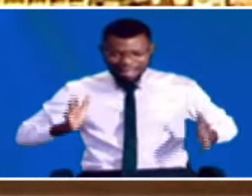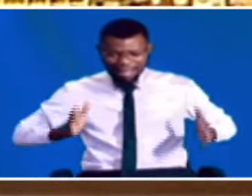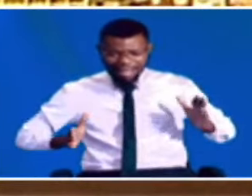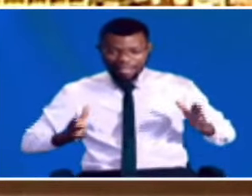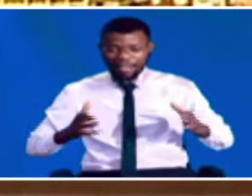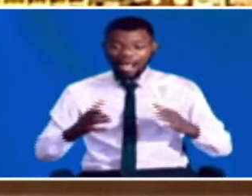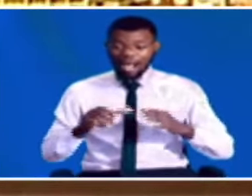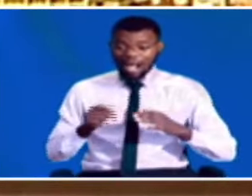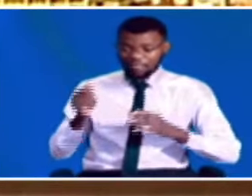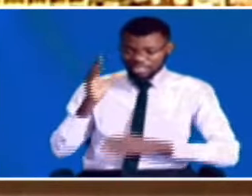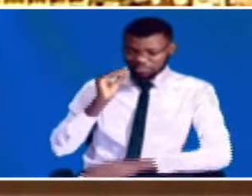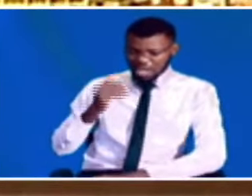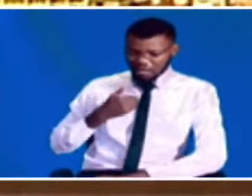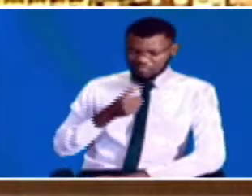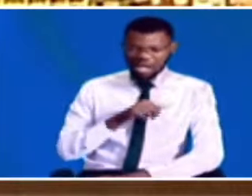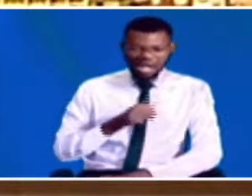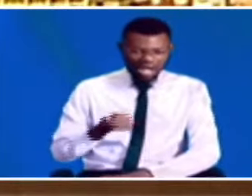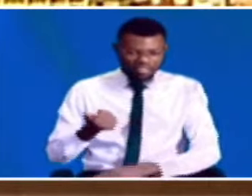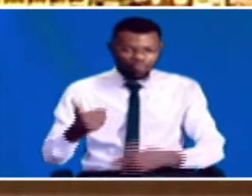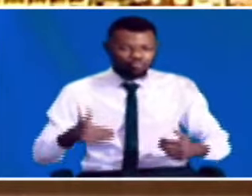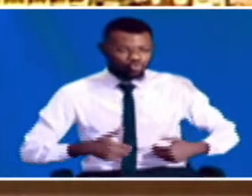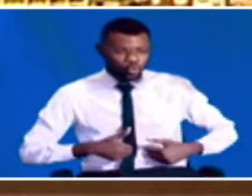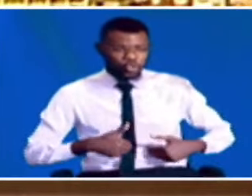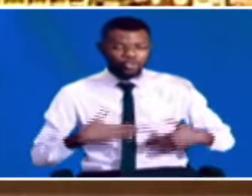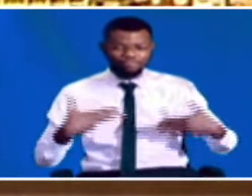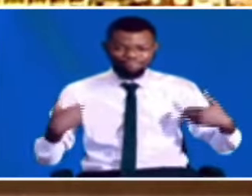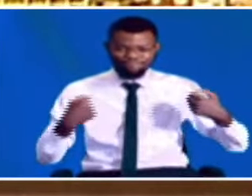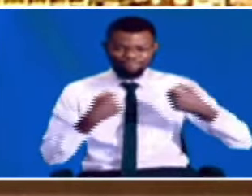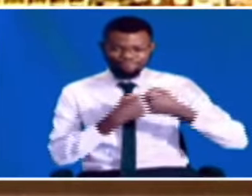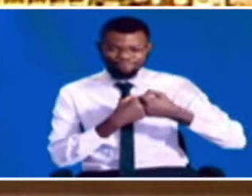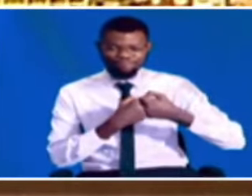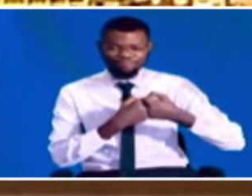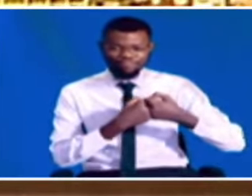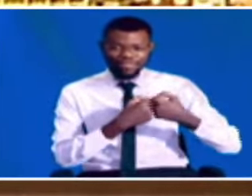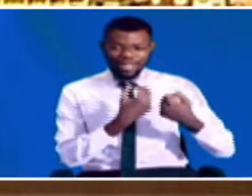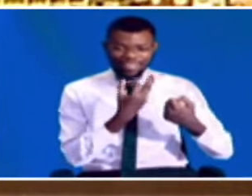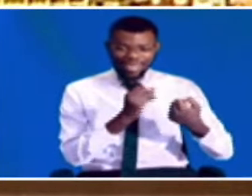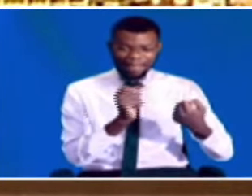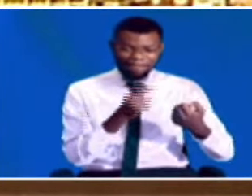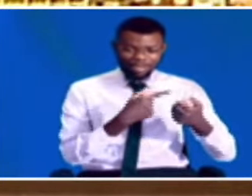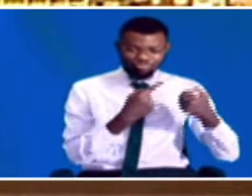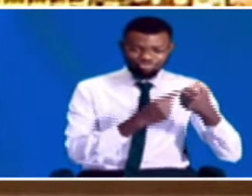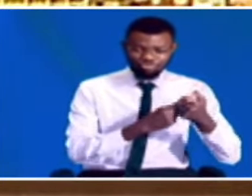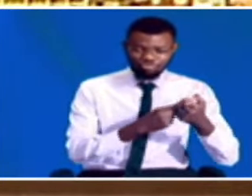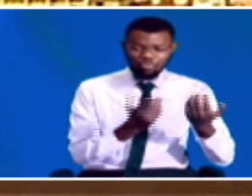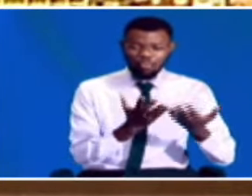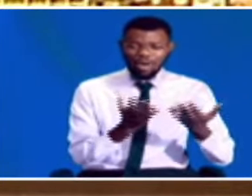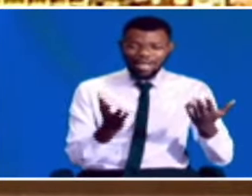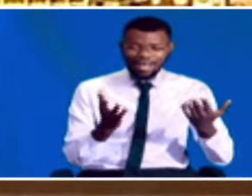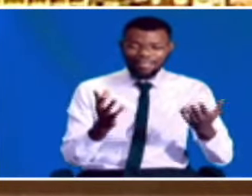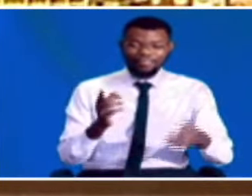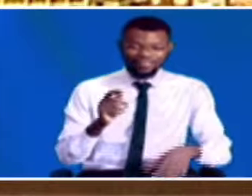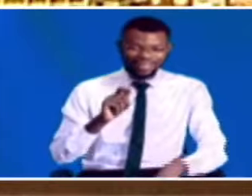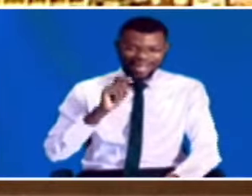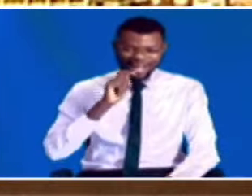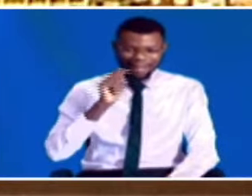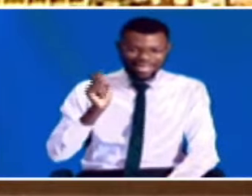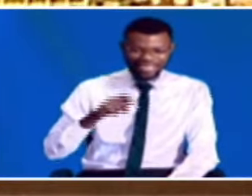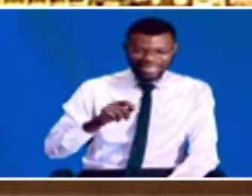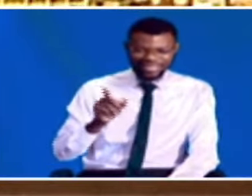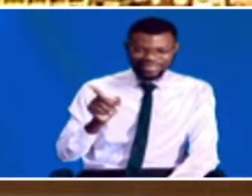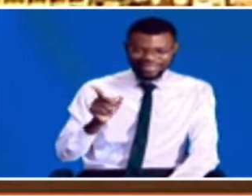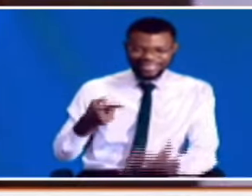wale chipukizi kumenyana Juni 30 katika chuo cha anuai cha Kabete, kaunti hii ya Nairobi.